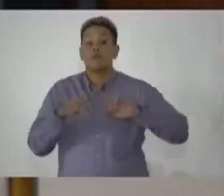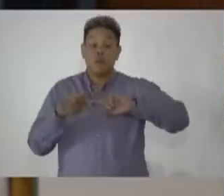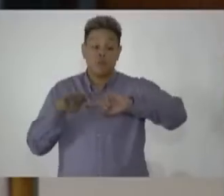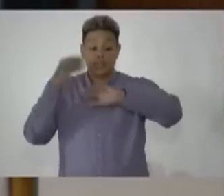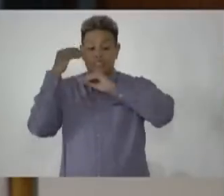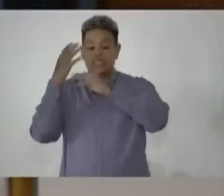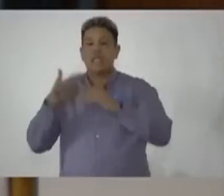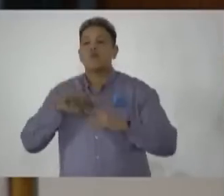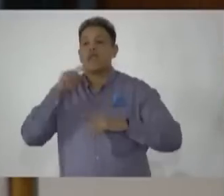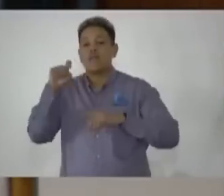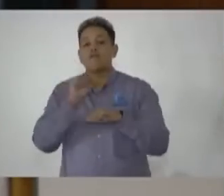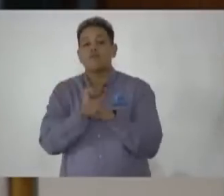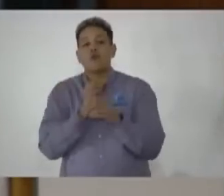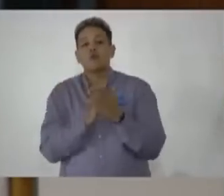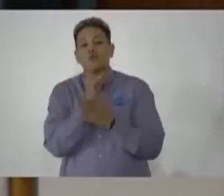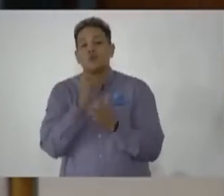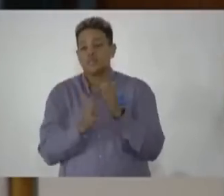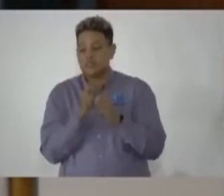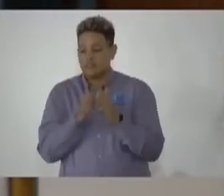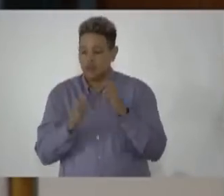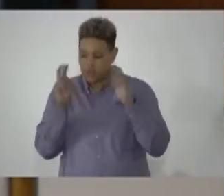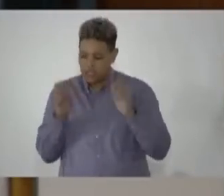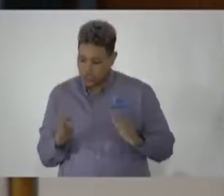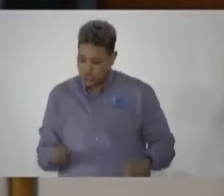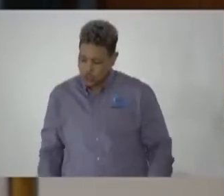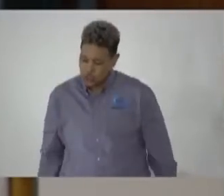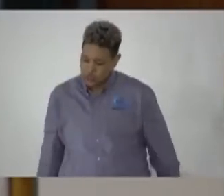we have to work through difficult issues.